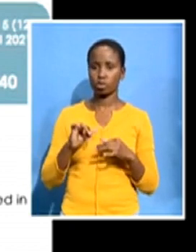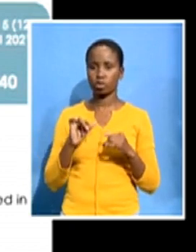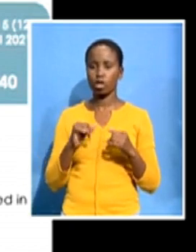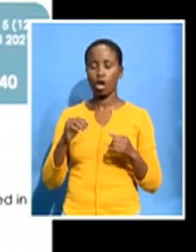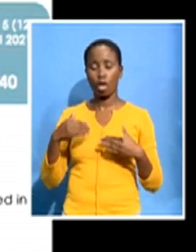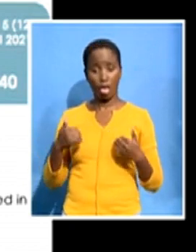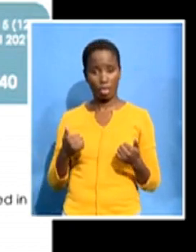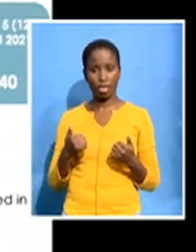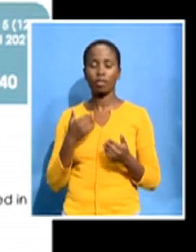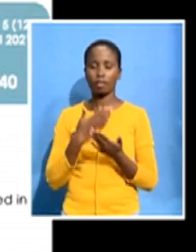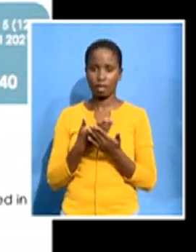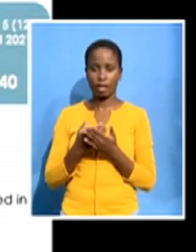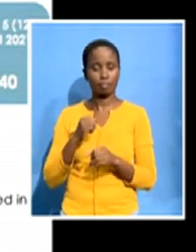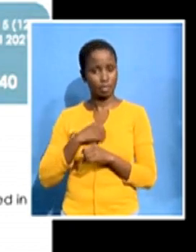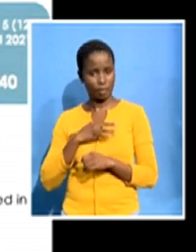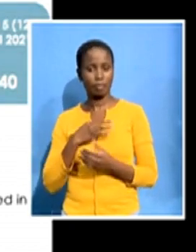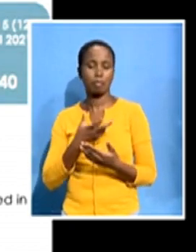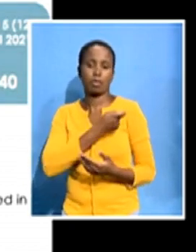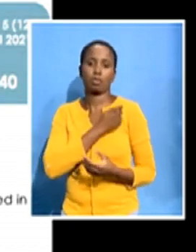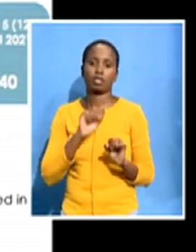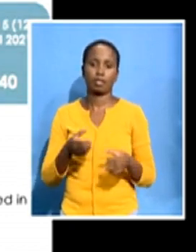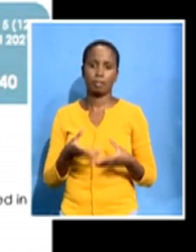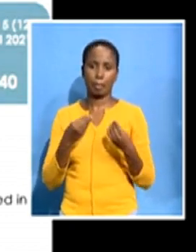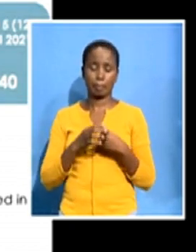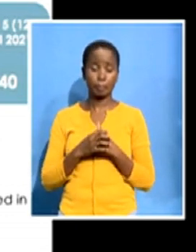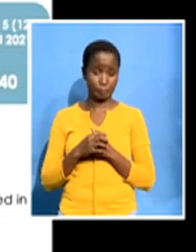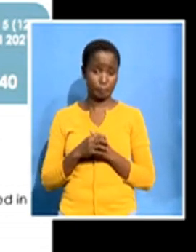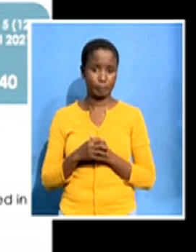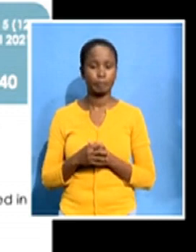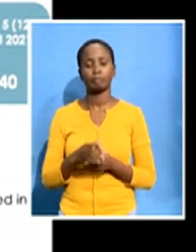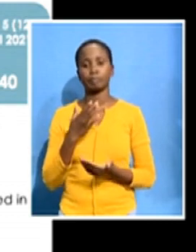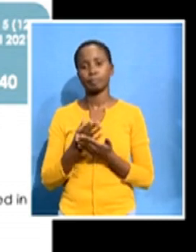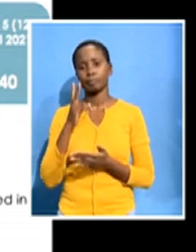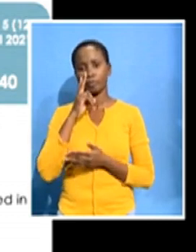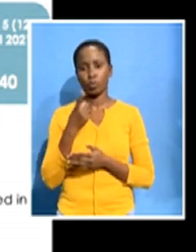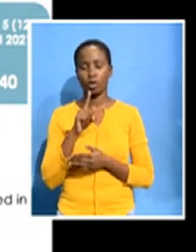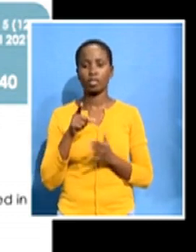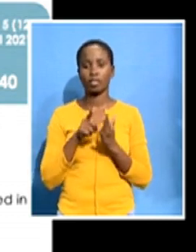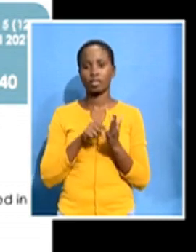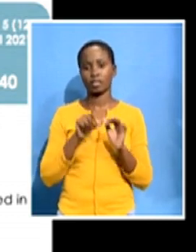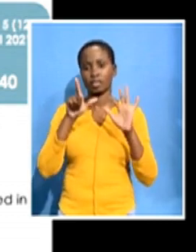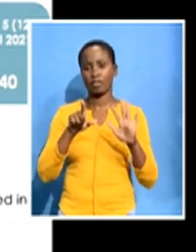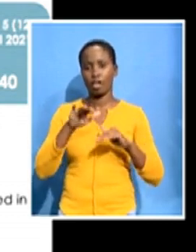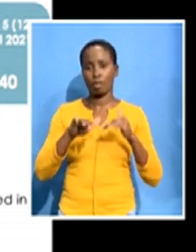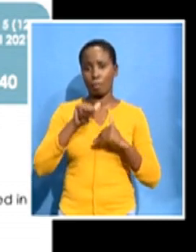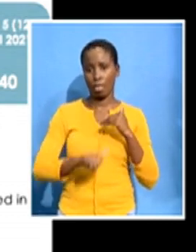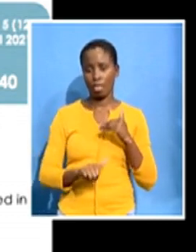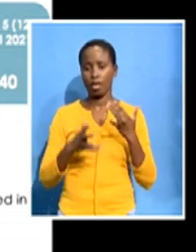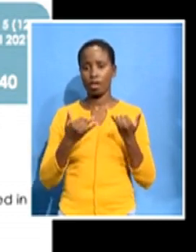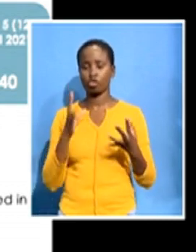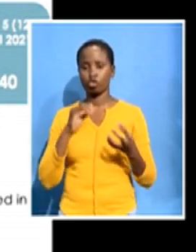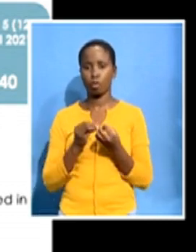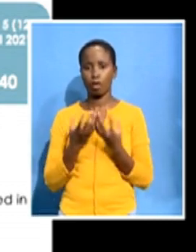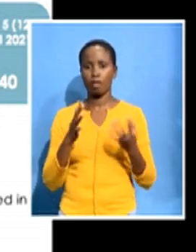third. So as of 7th of April, we have now a total of 52,000 people out of the 54,000